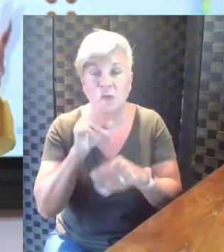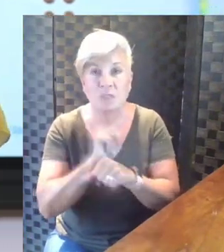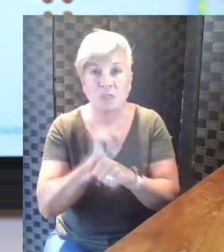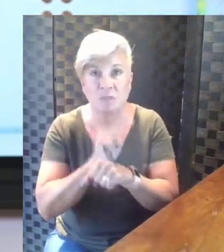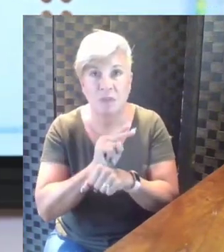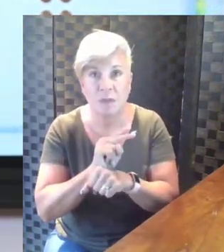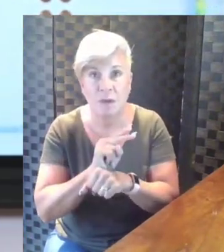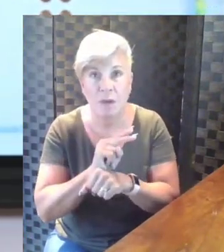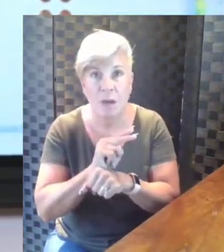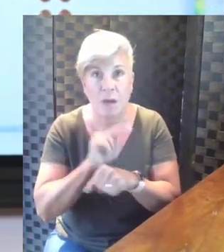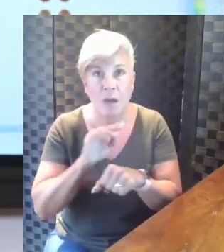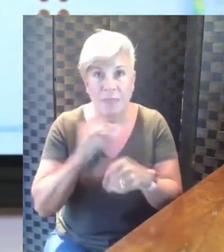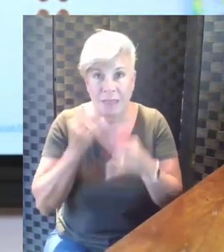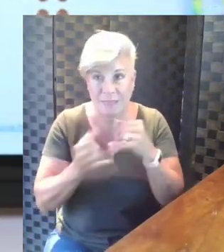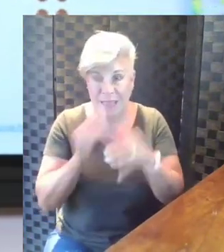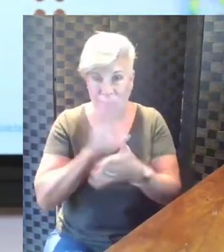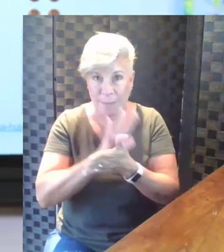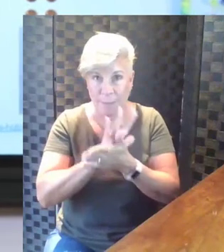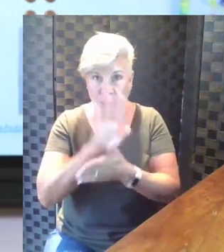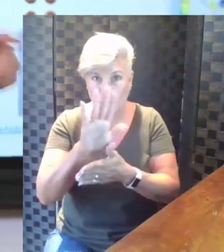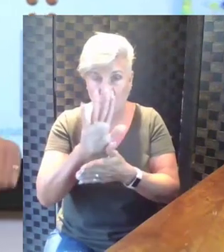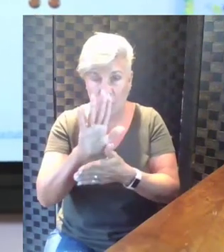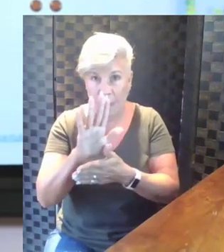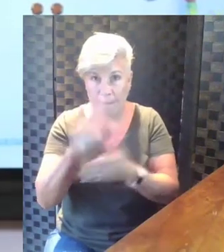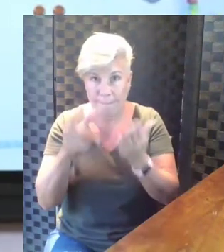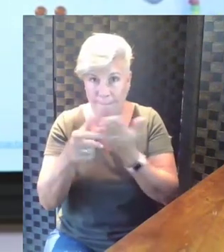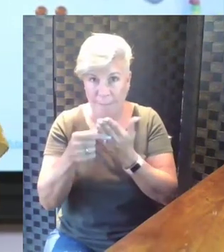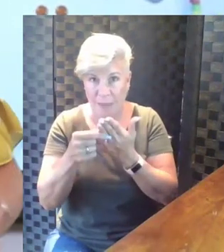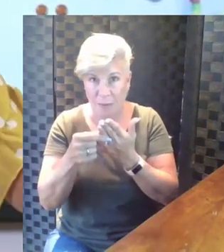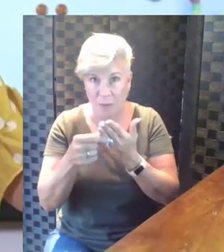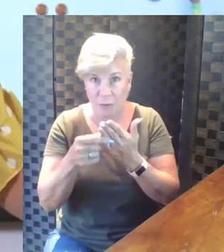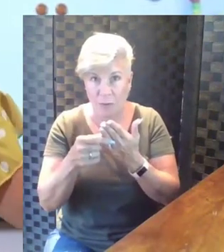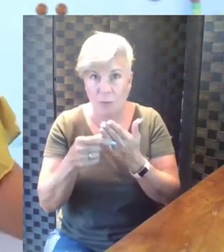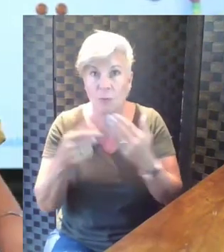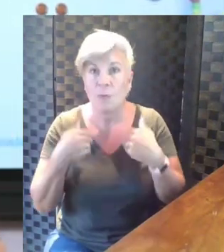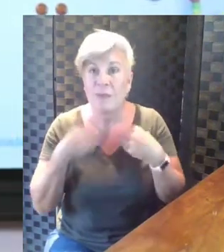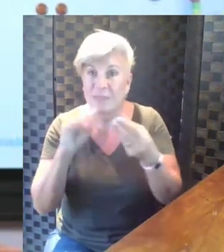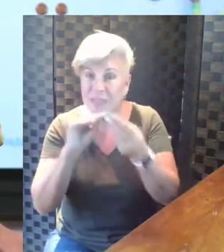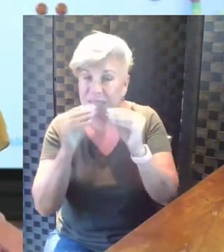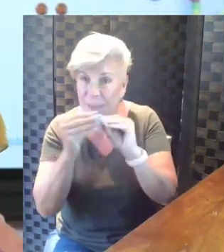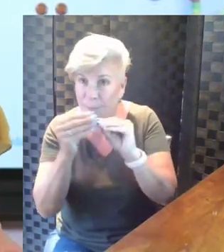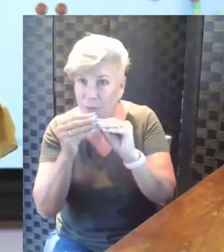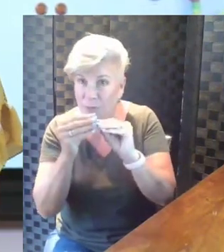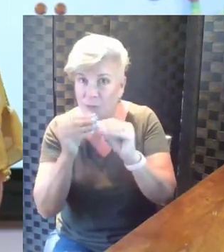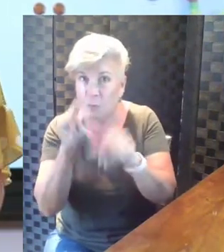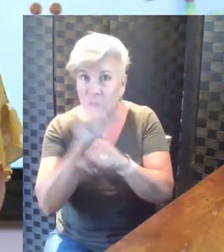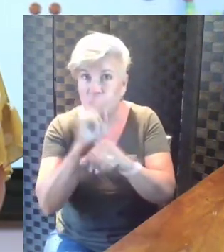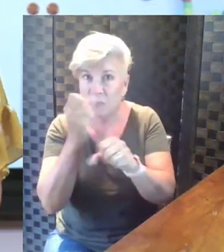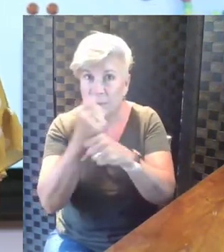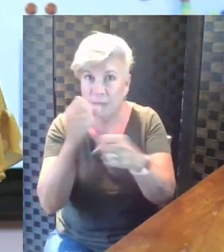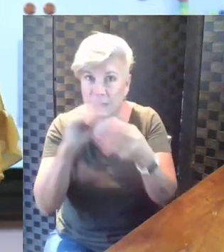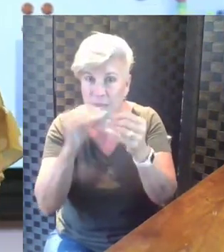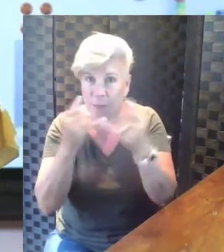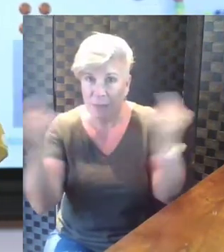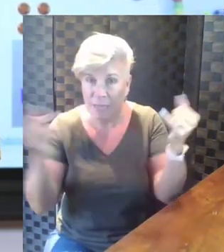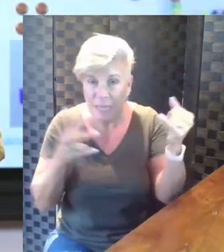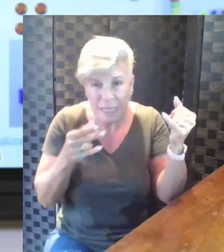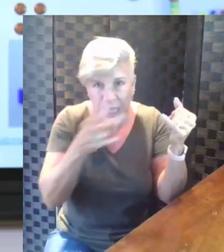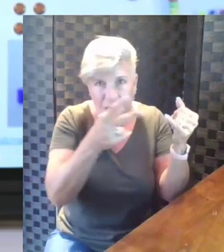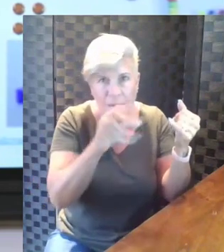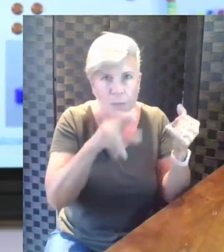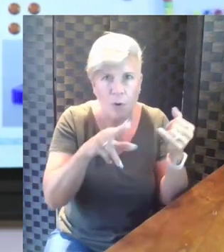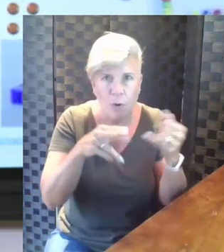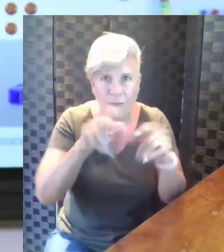use this? On one of the last pages in your packet, you have those numbers that we use to make our number line from 1 to 20. You could cut those apart or